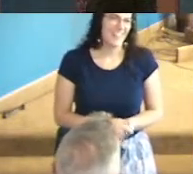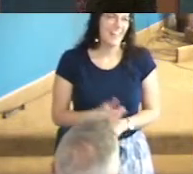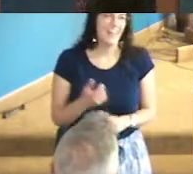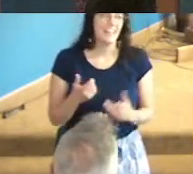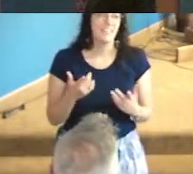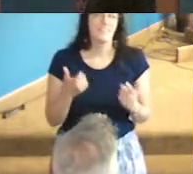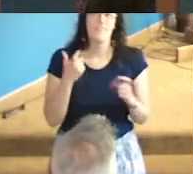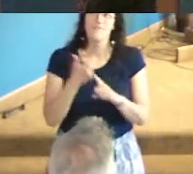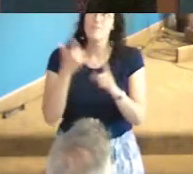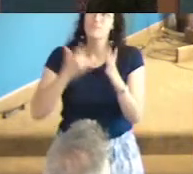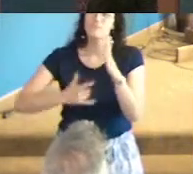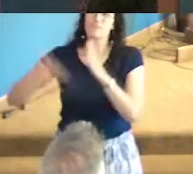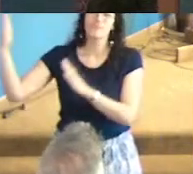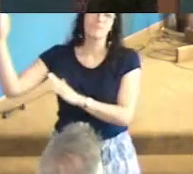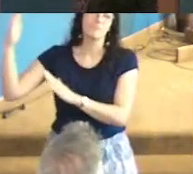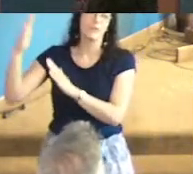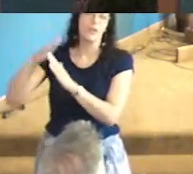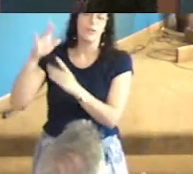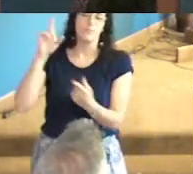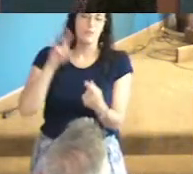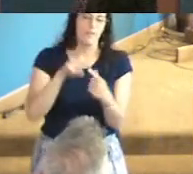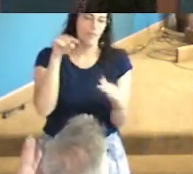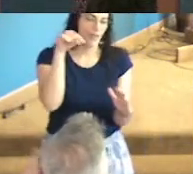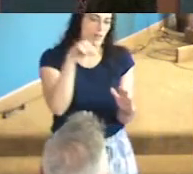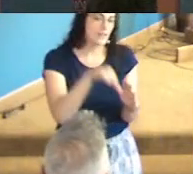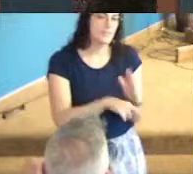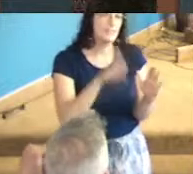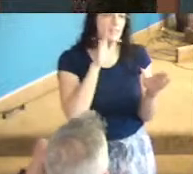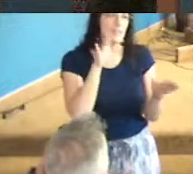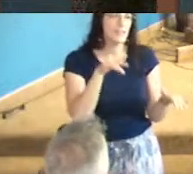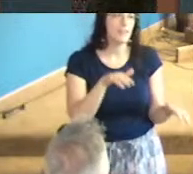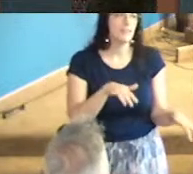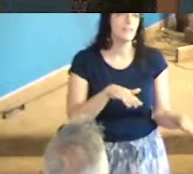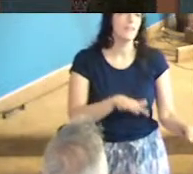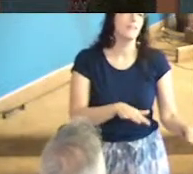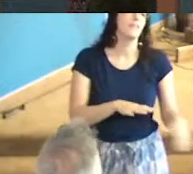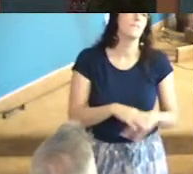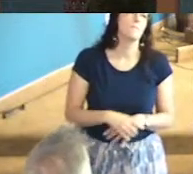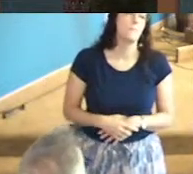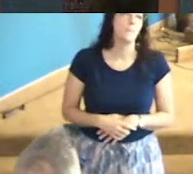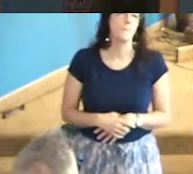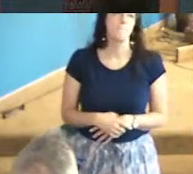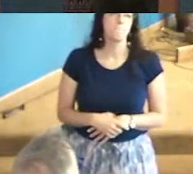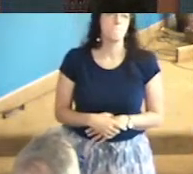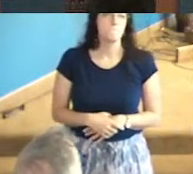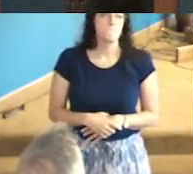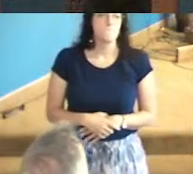From the highest of heights to the depths of the sea,